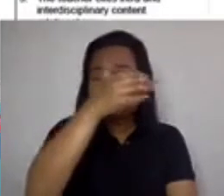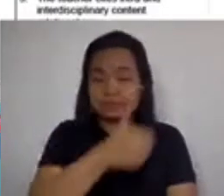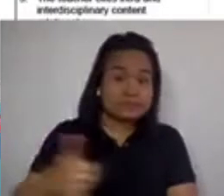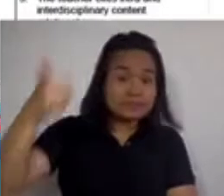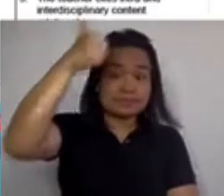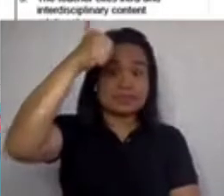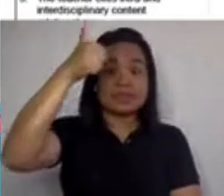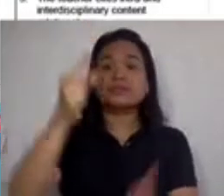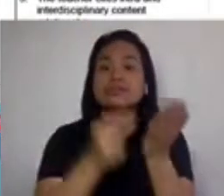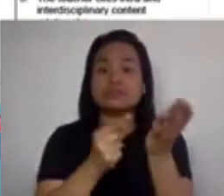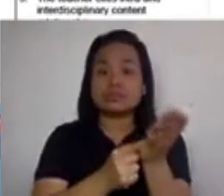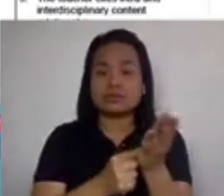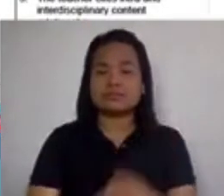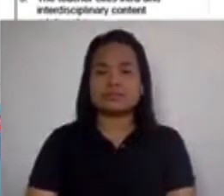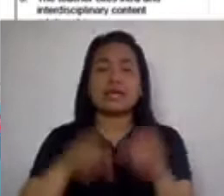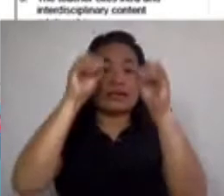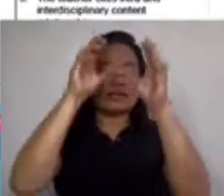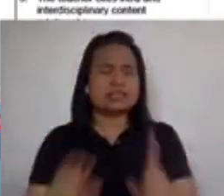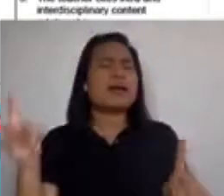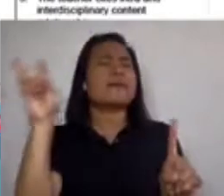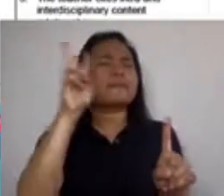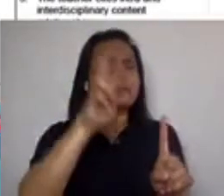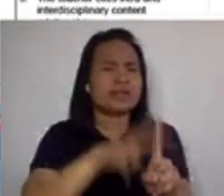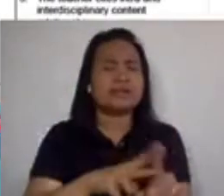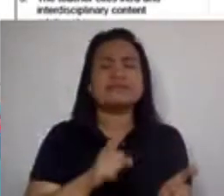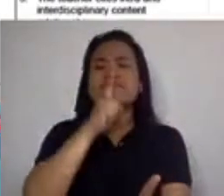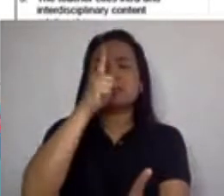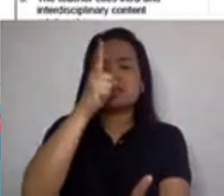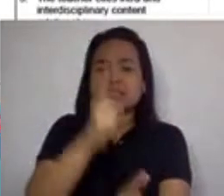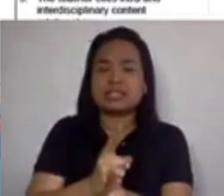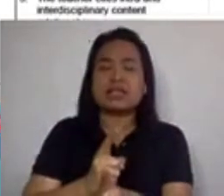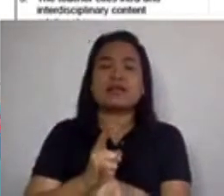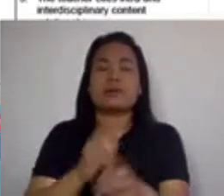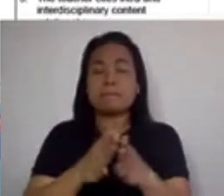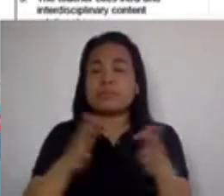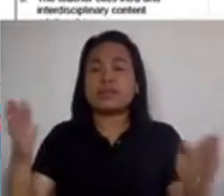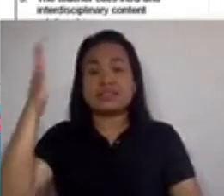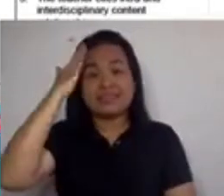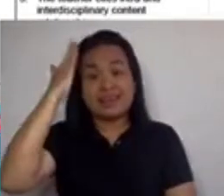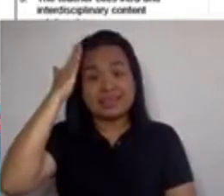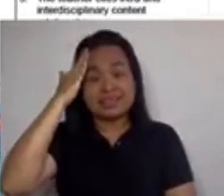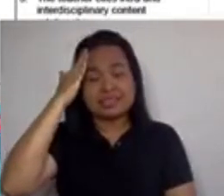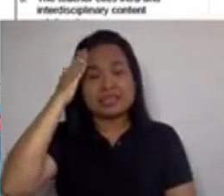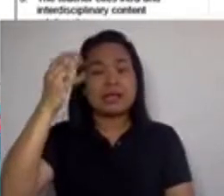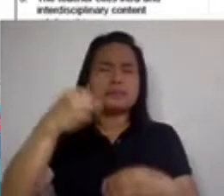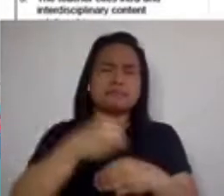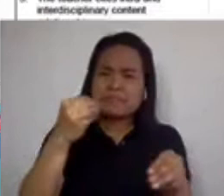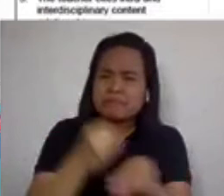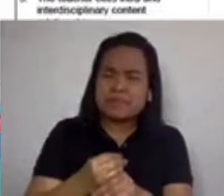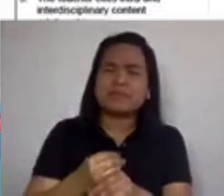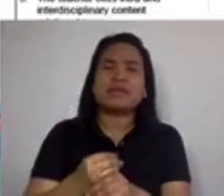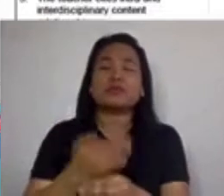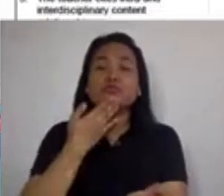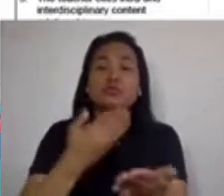accurate, in-depth, and broad knowledge of content and pedagogy that creates a conducive learning environment to meet individual